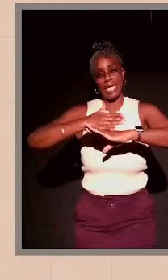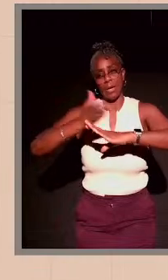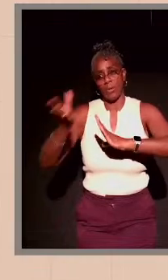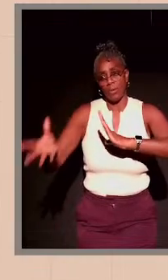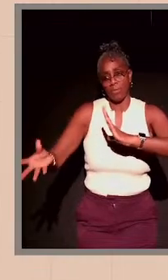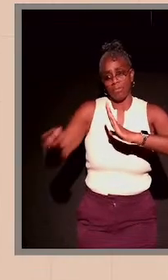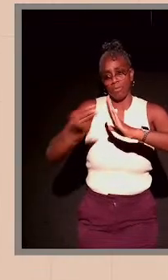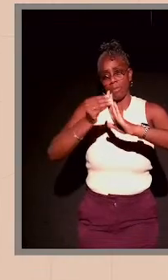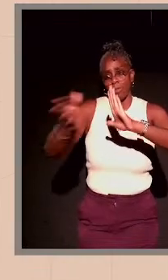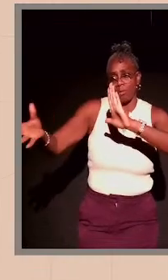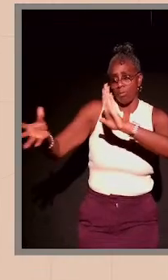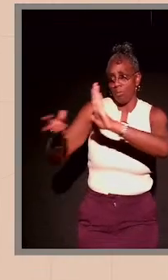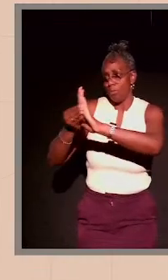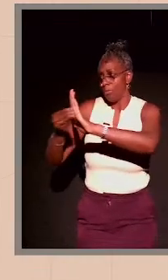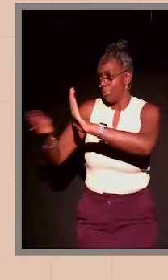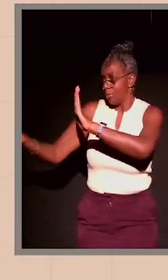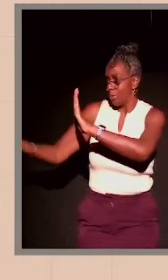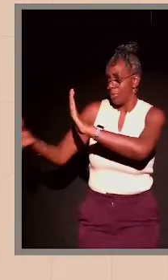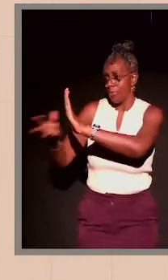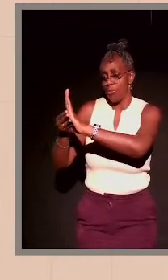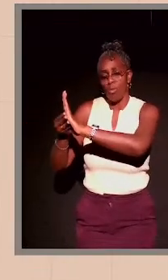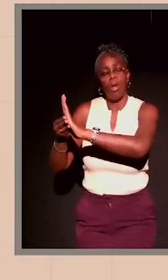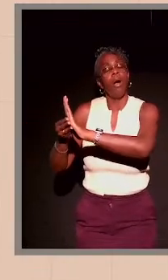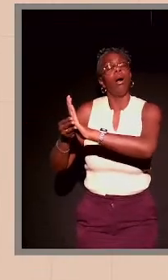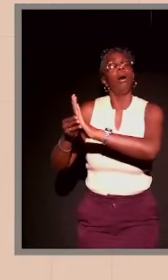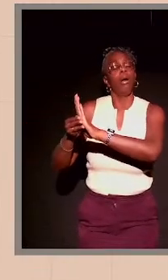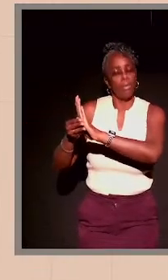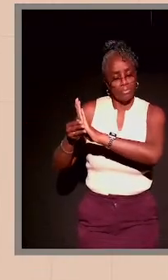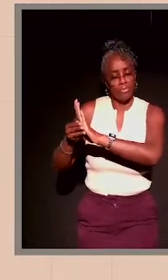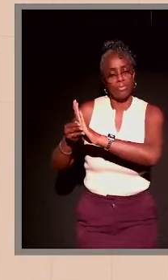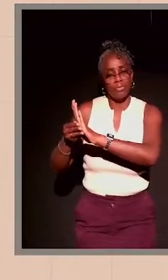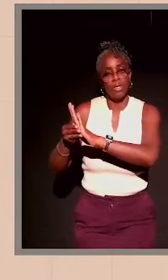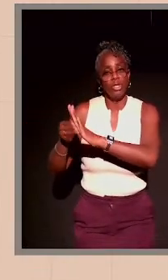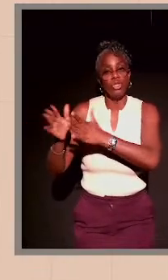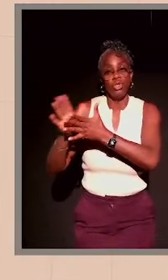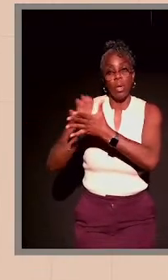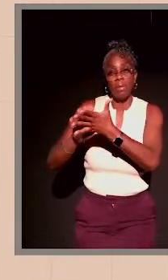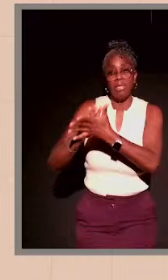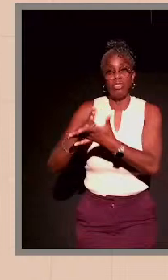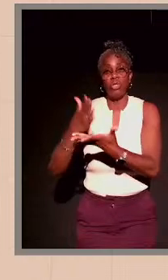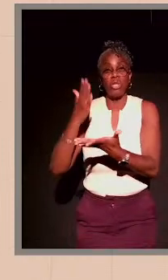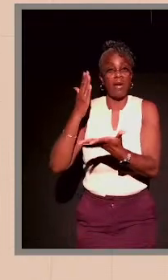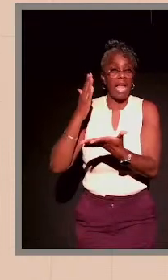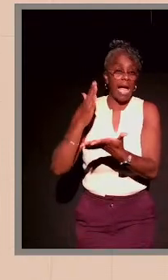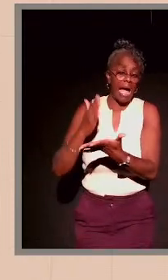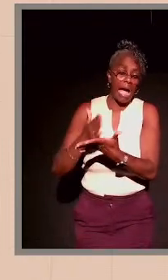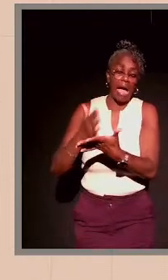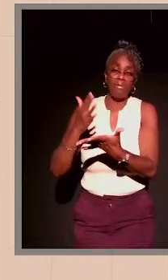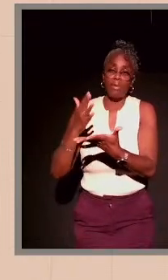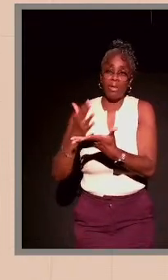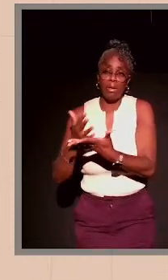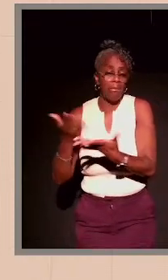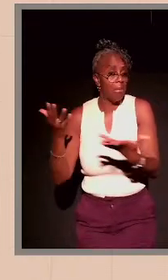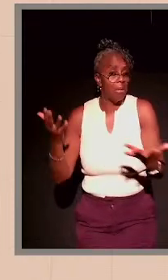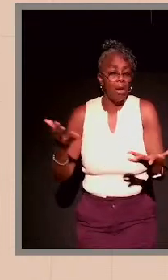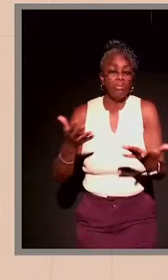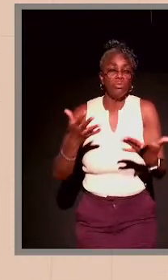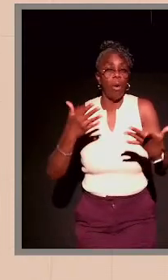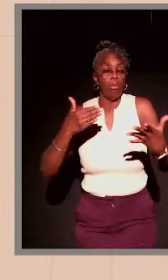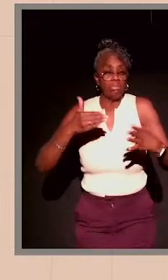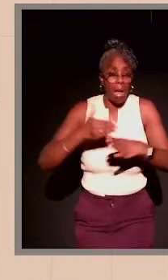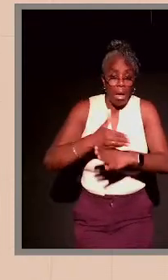those fields so that they don't have to spend an inordinate amount of